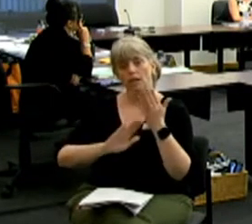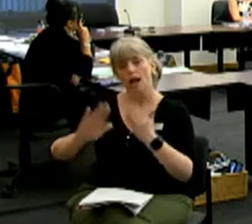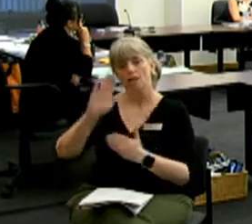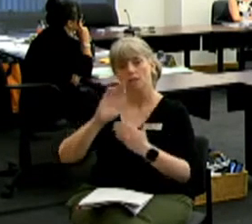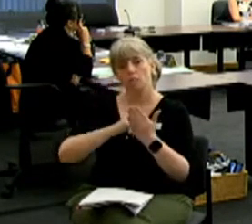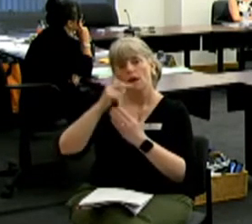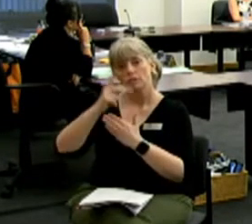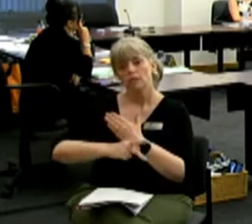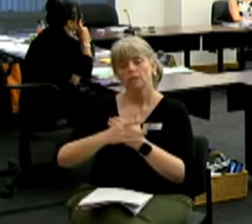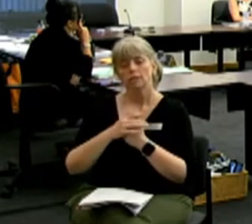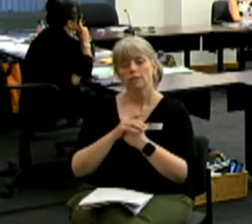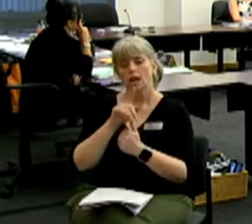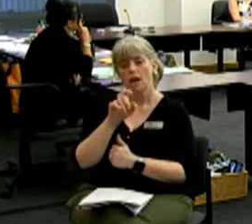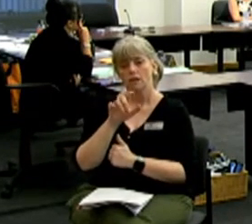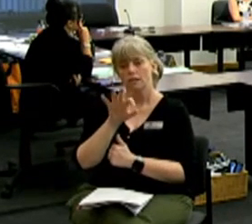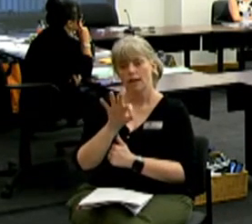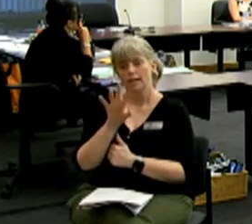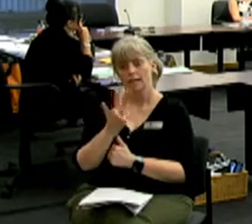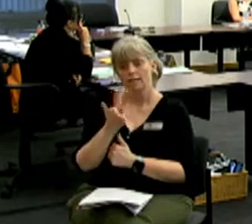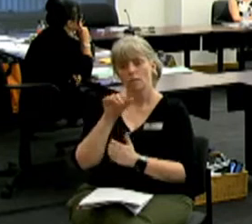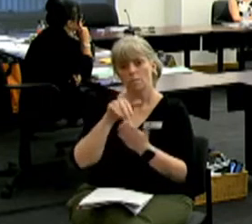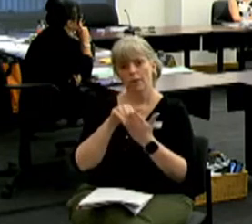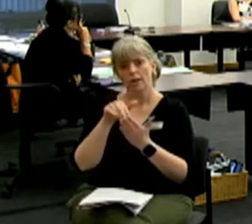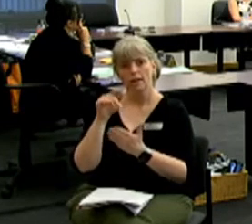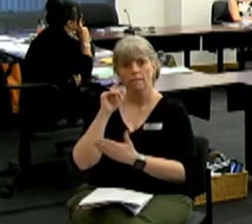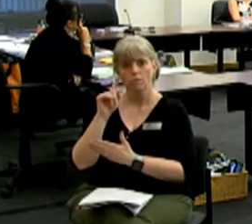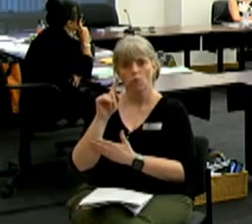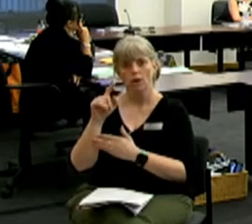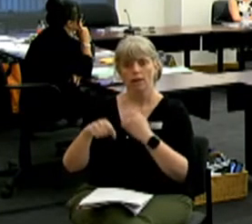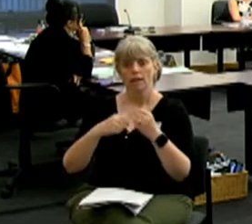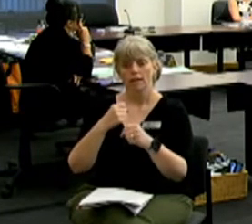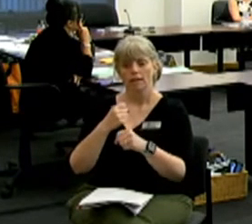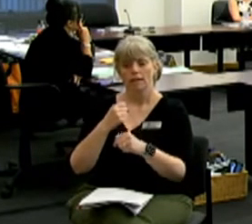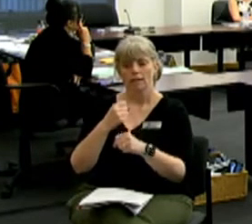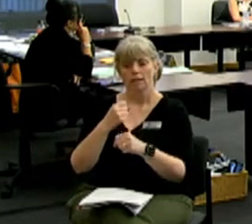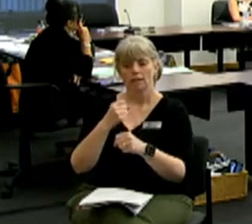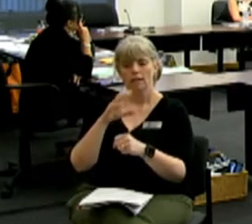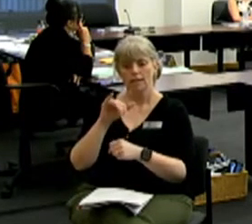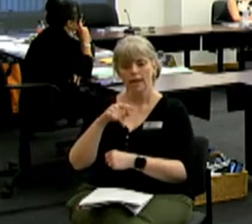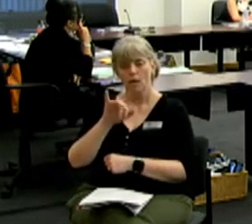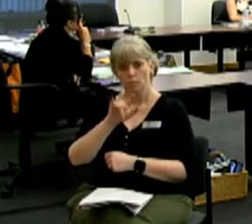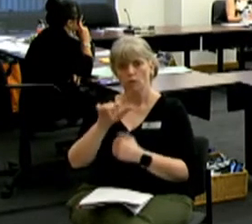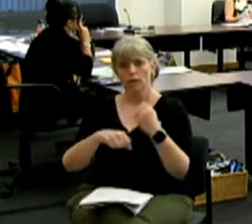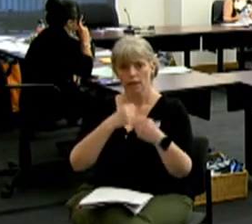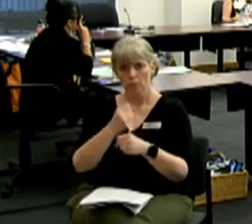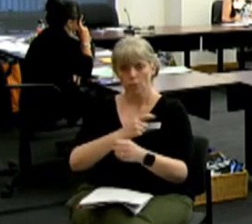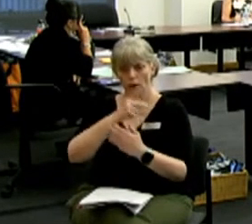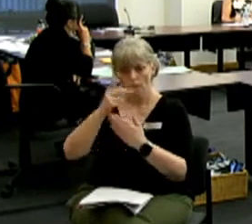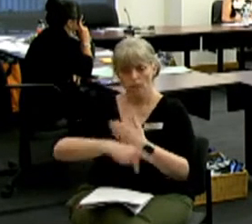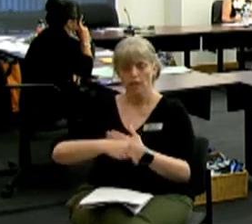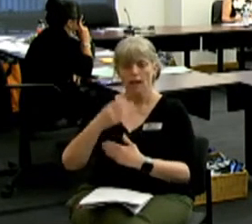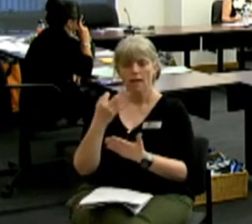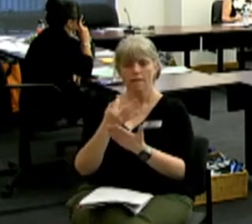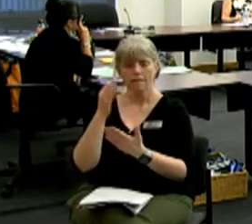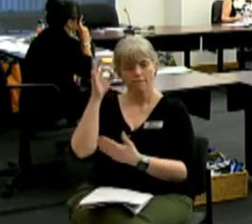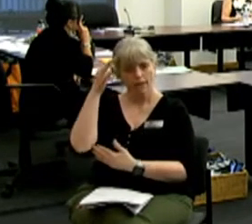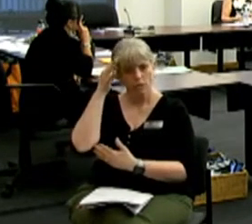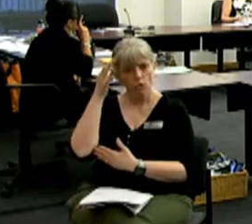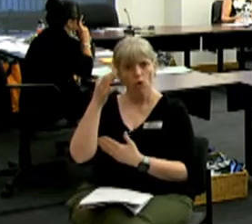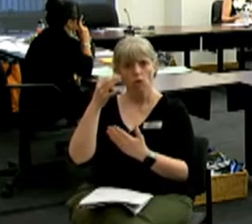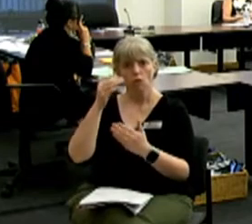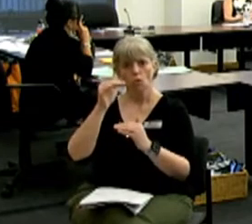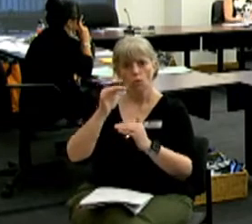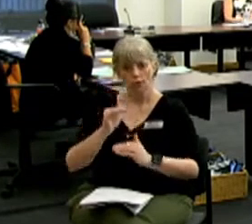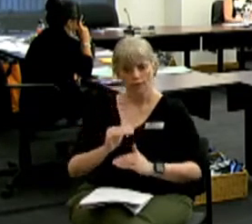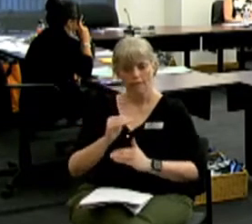and 979 million for reappropriation of prior year capital projects. And last was the federal relief funds